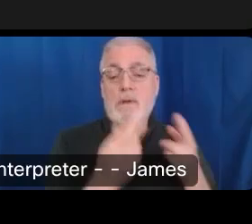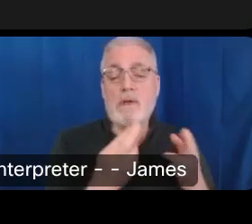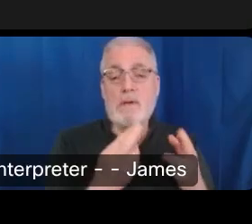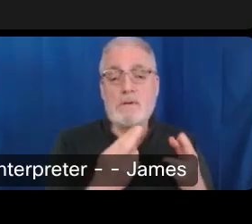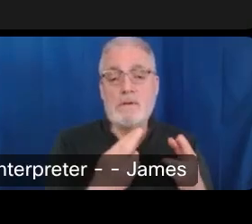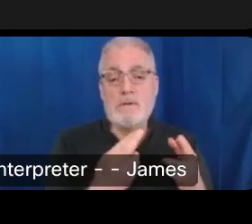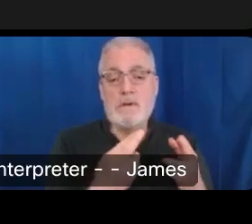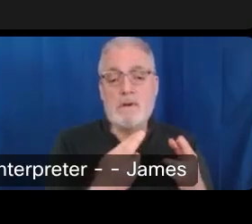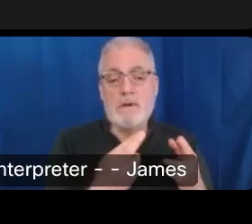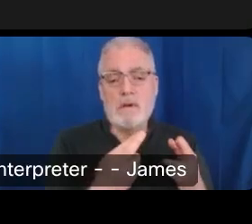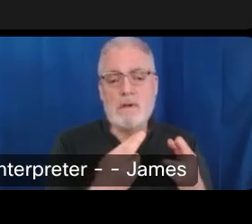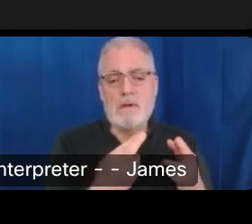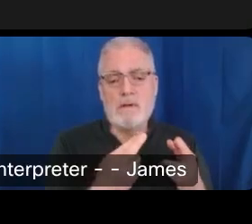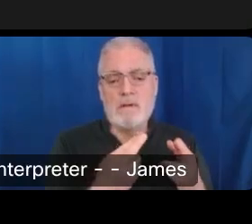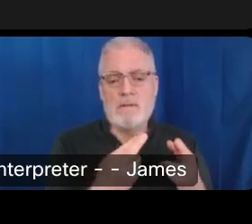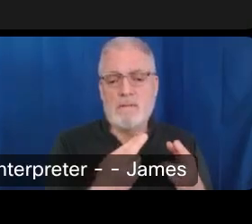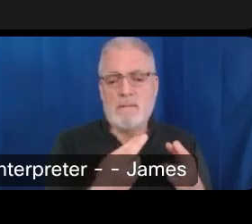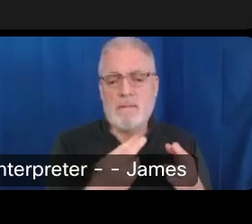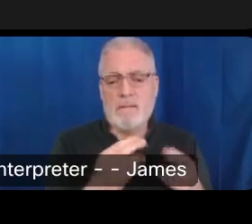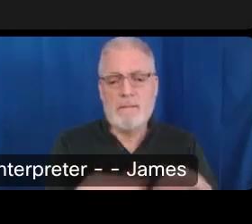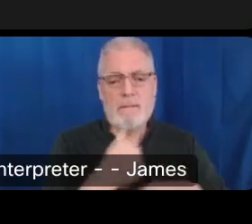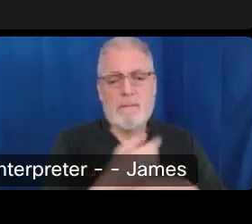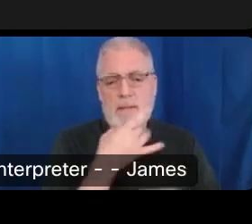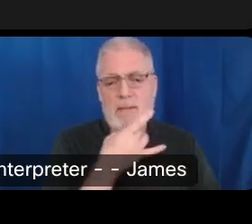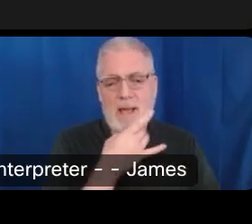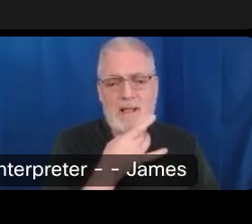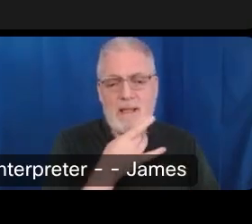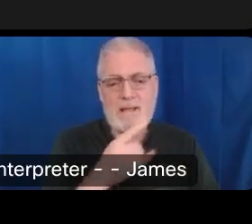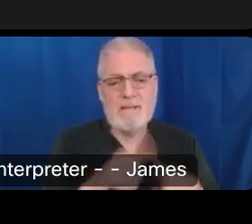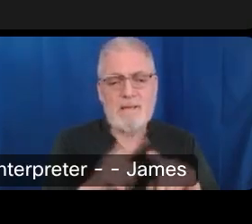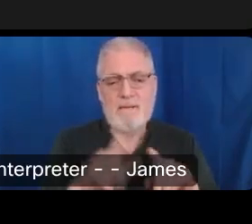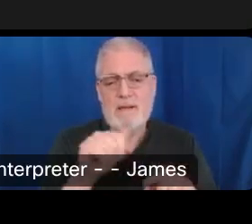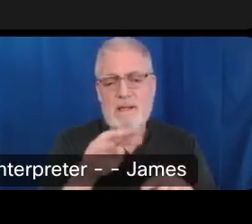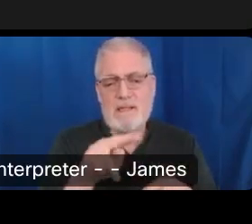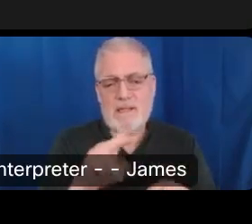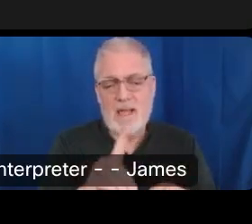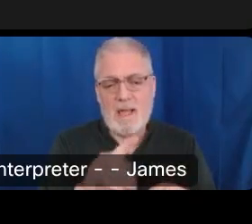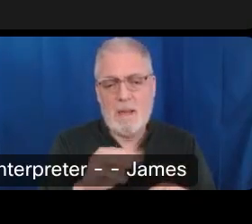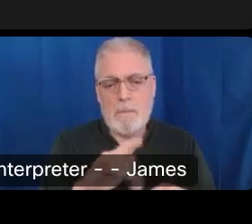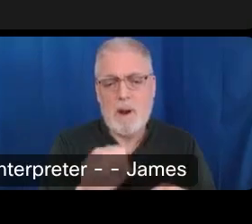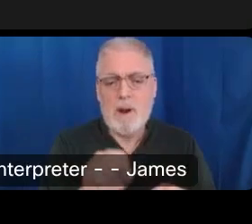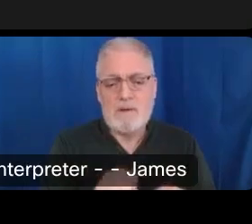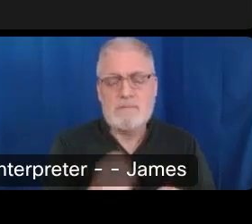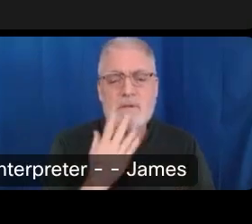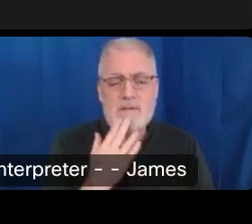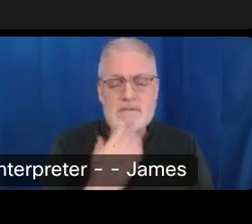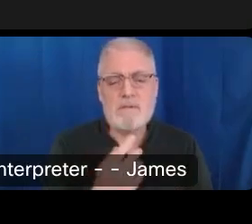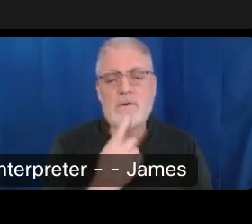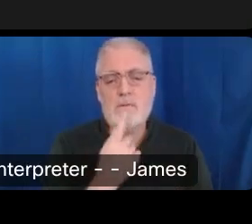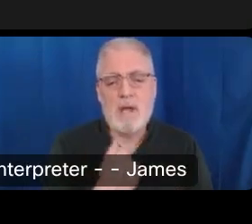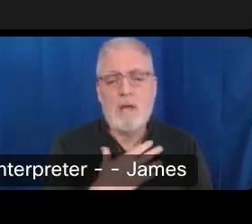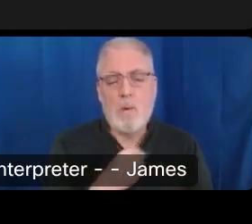the landmarks of the colors of red, white, and gold. We sent that up to the governor's office